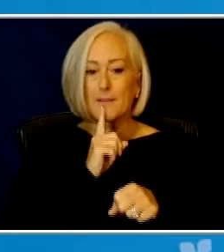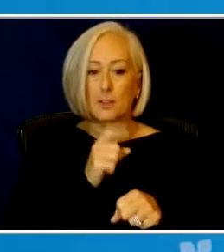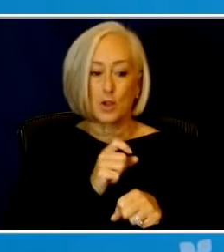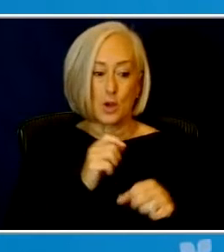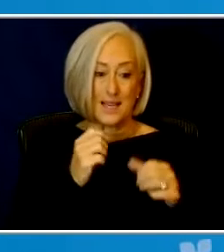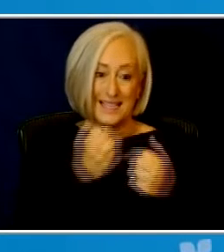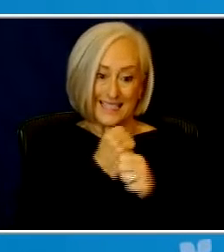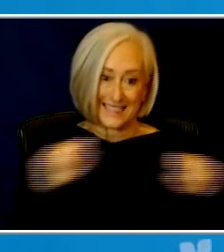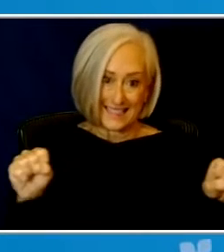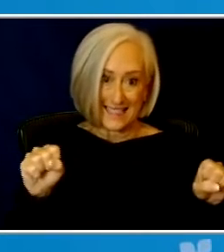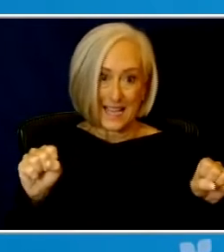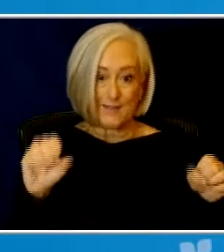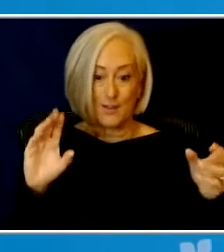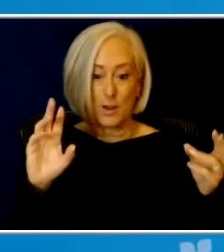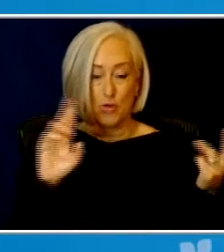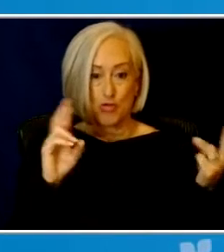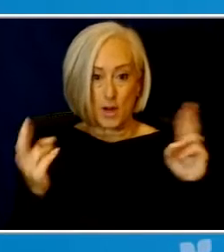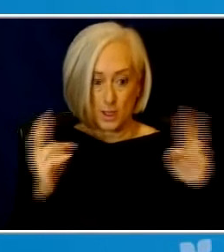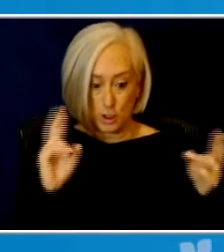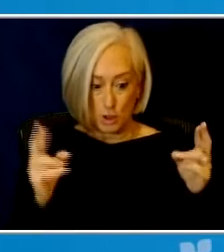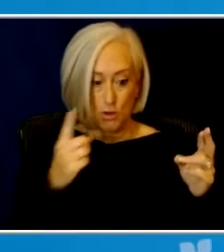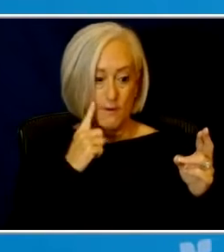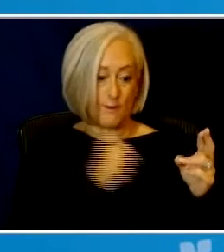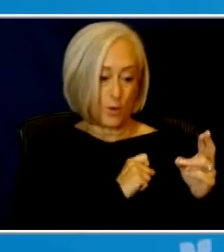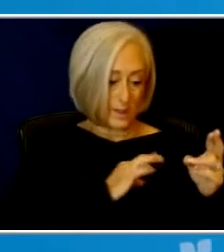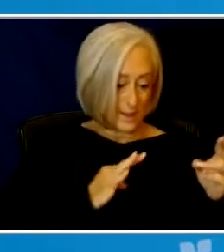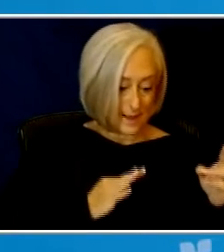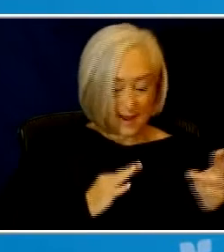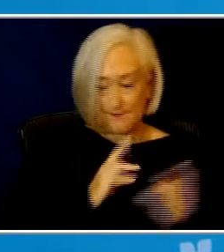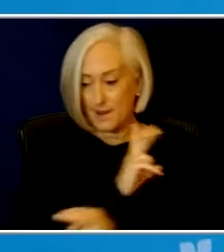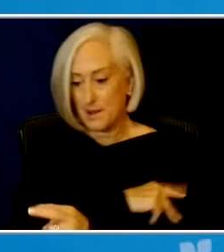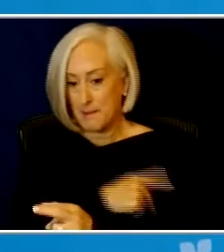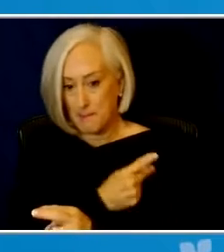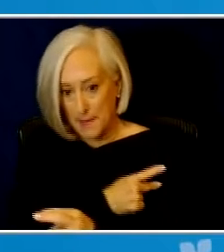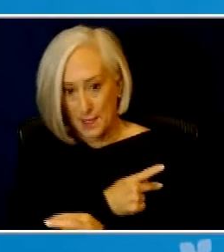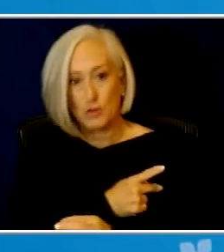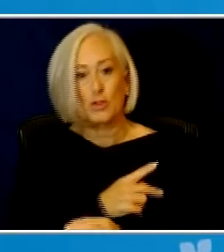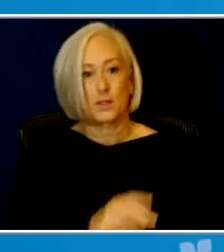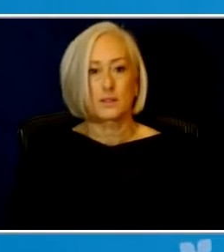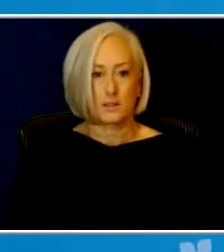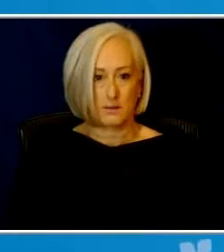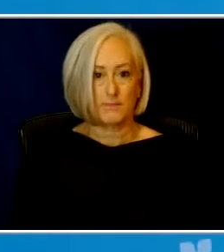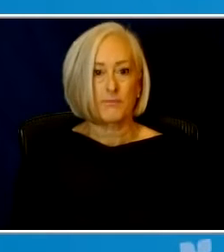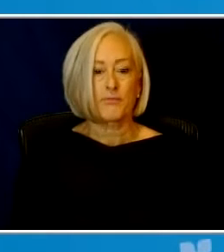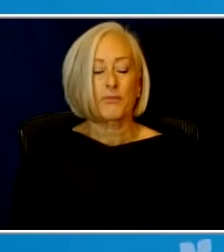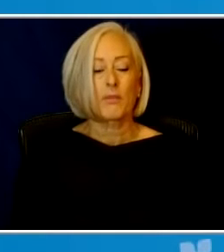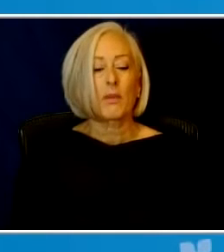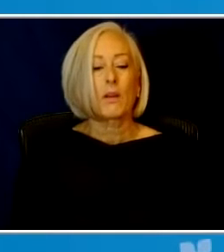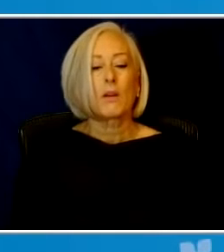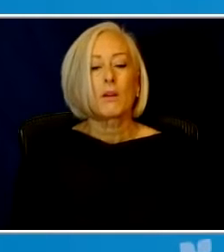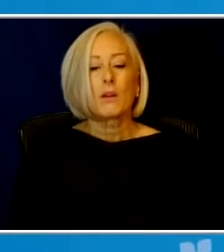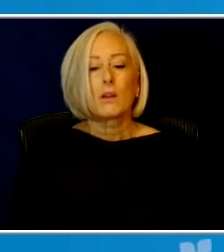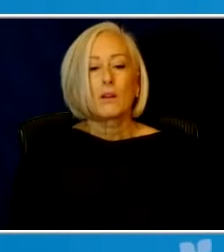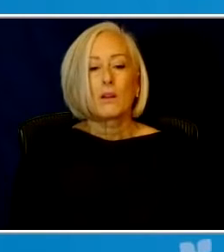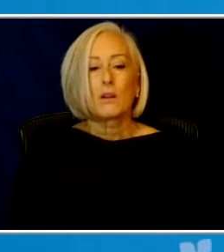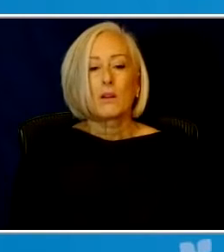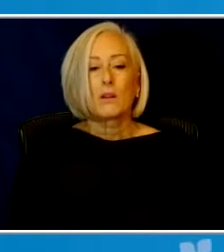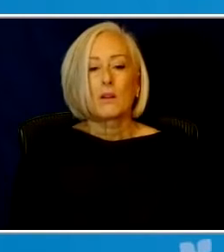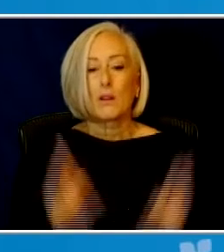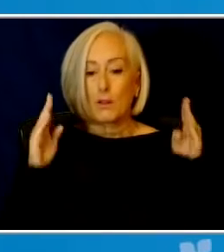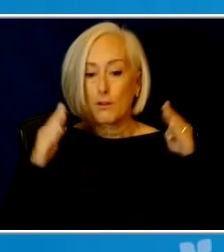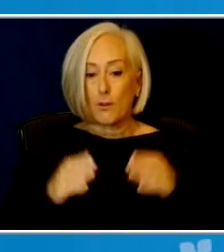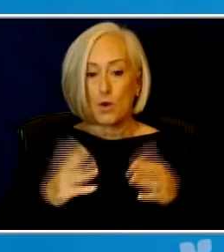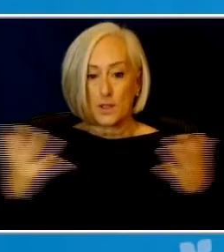inpatient floors as we're trying to pull those patients up from the ED. Our main focus here has been on vaccinating